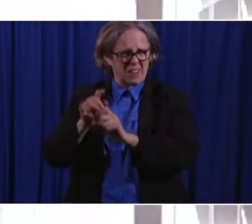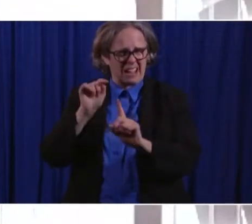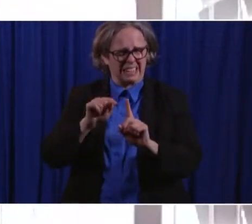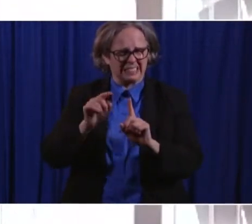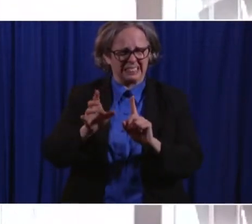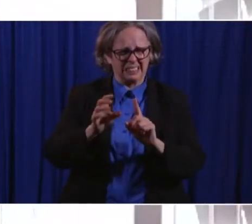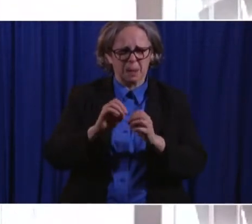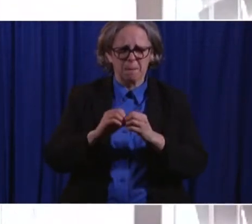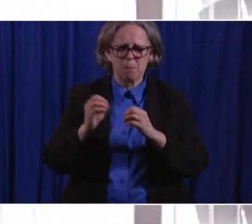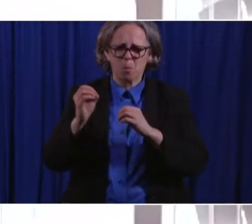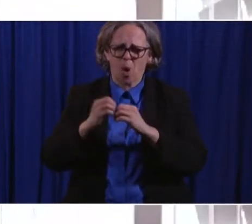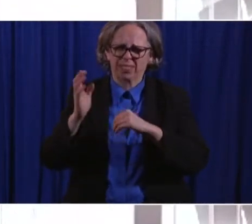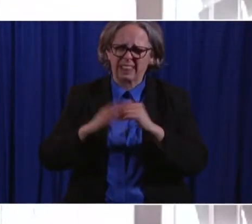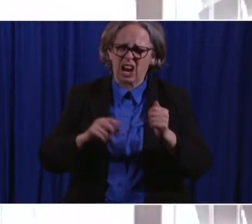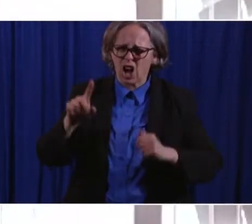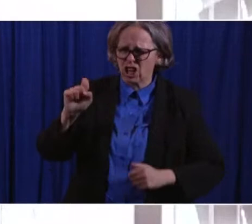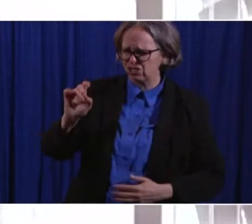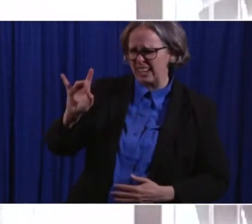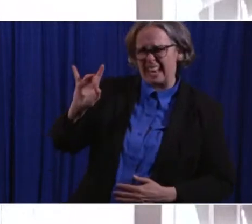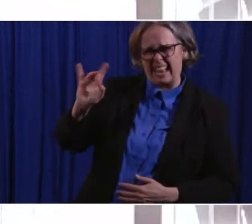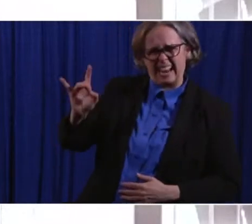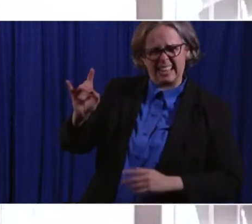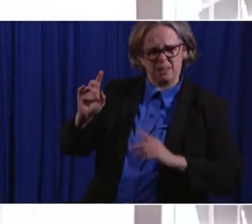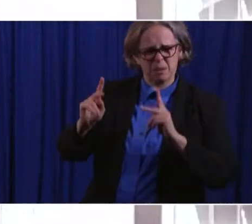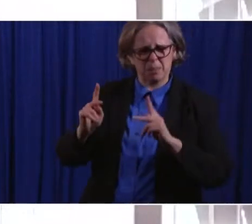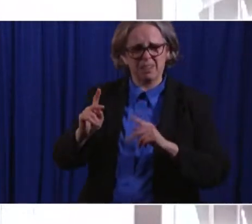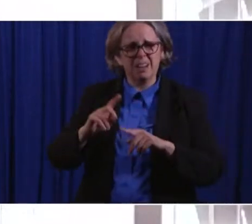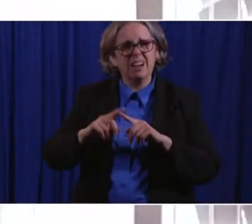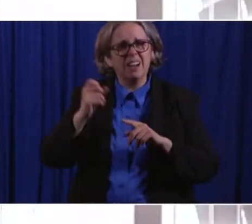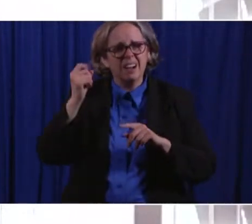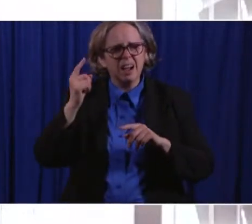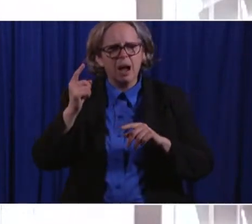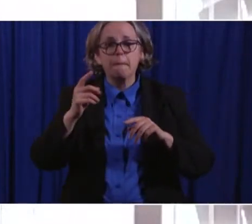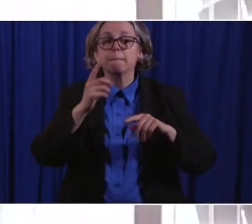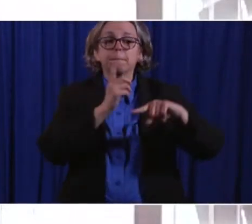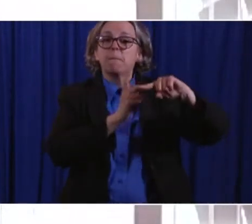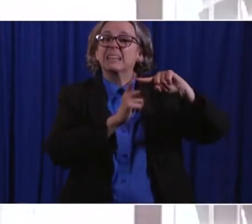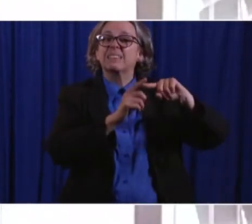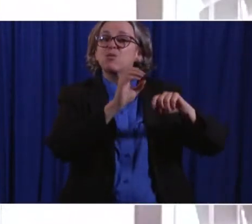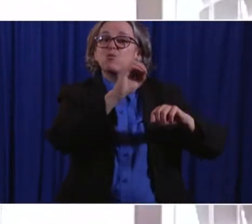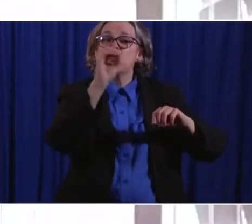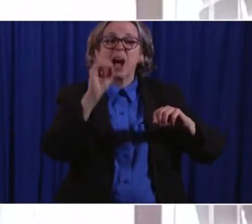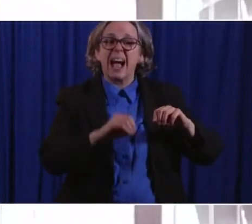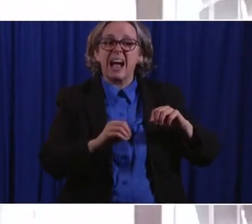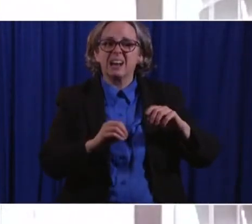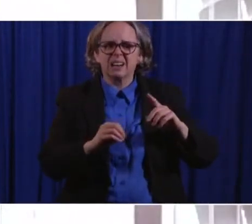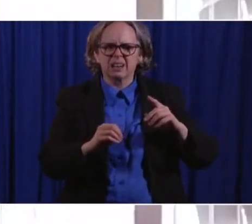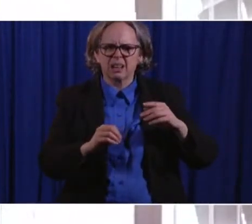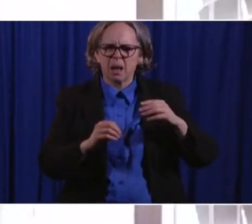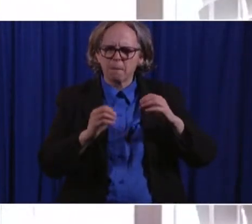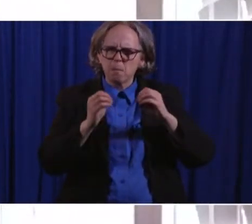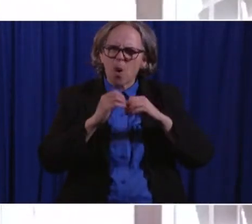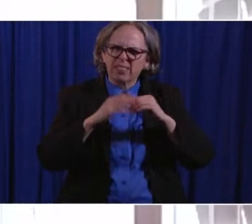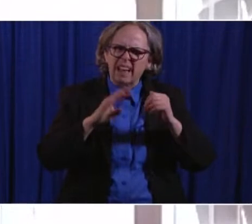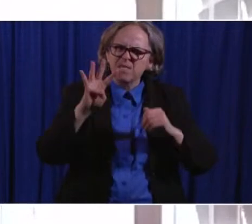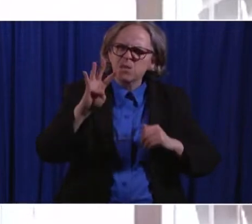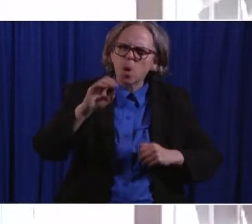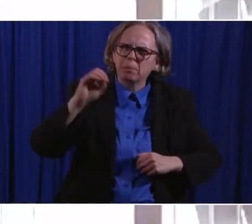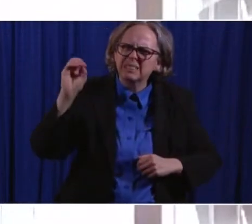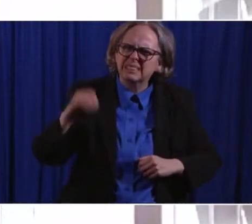180. Our testing positivity rate back above 4%. Our concurrent hospitalization number